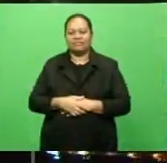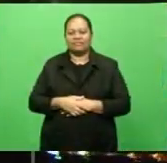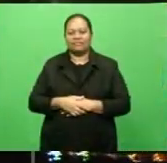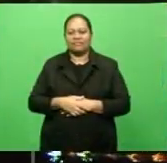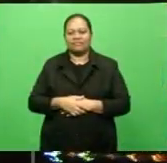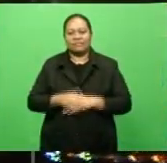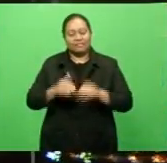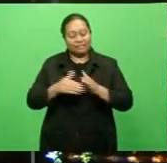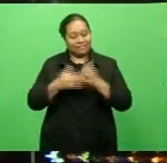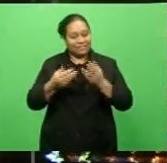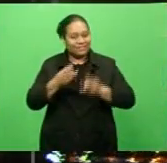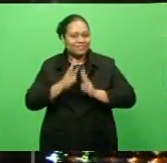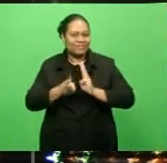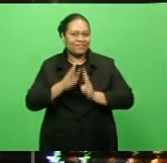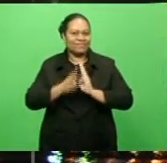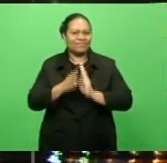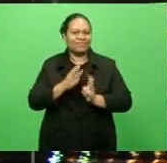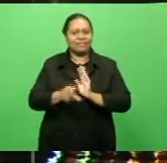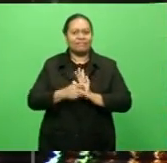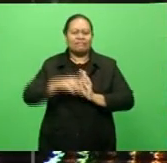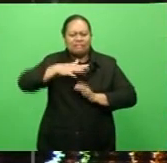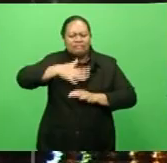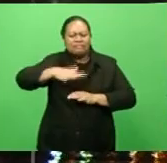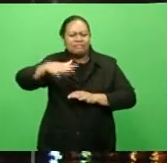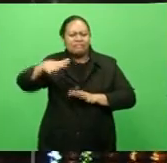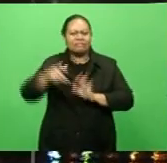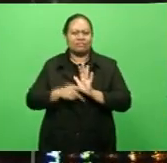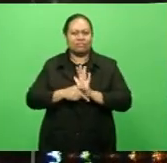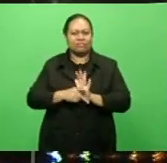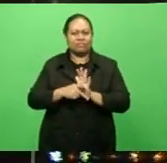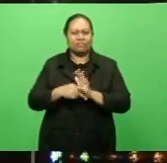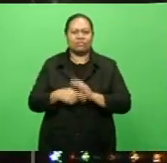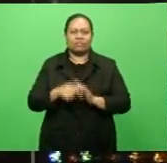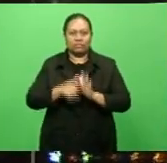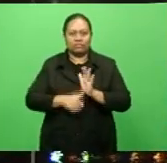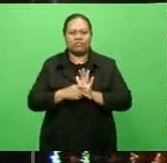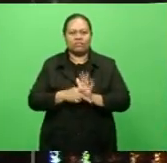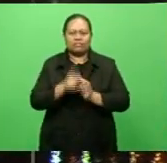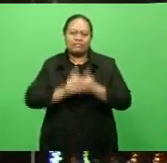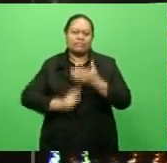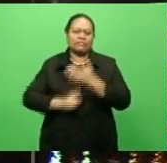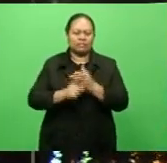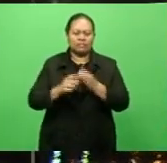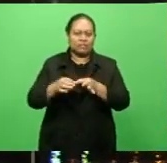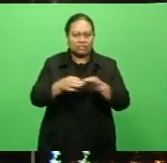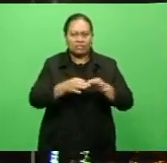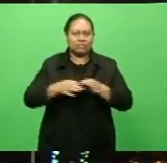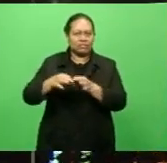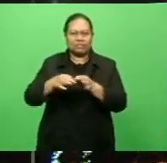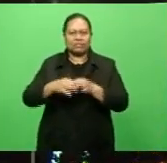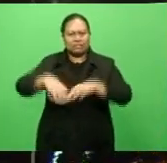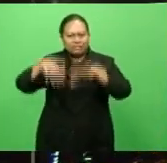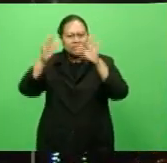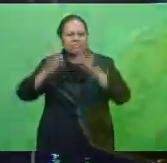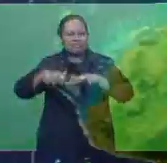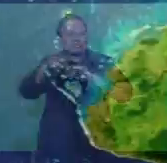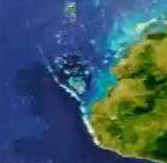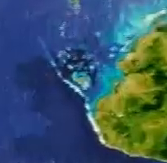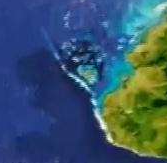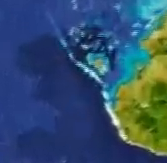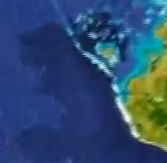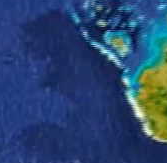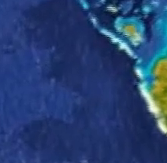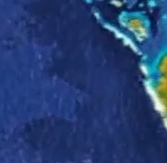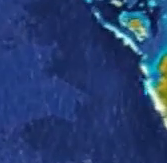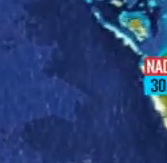And in weather, a trough of low pressure remains slow-moving just to the south of the Solomon Islands and extends just to the west of the Fiji group.